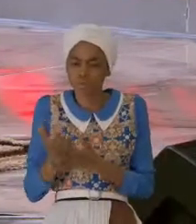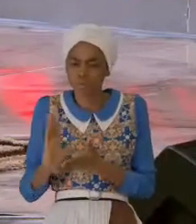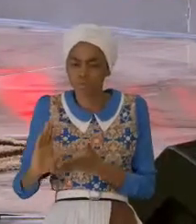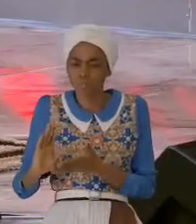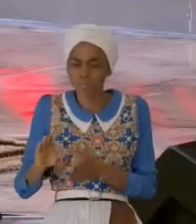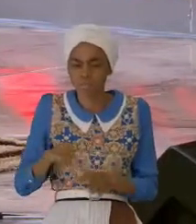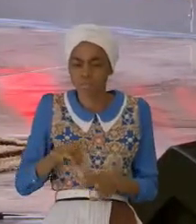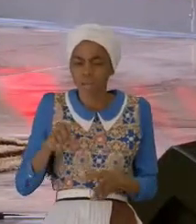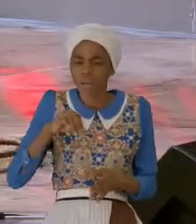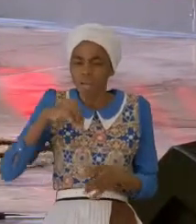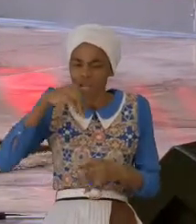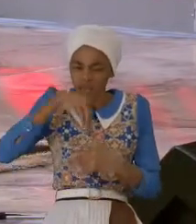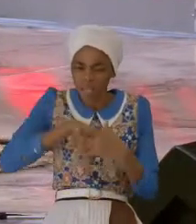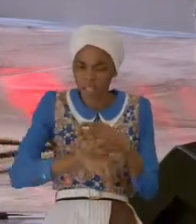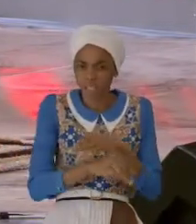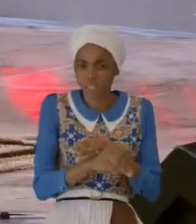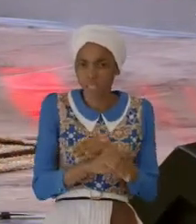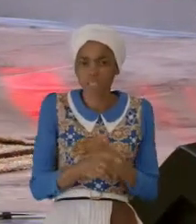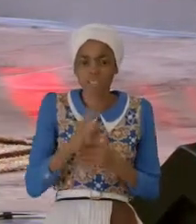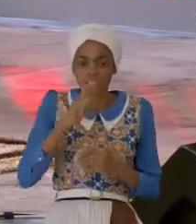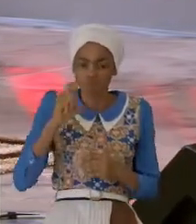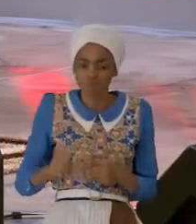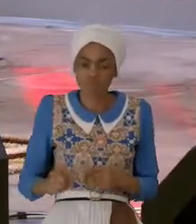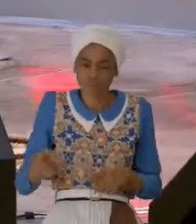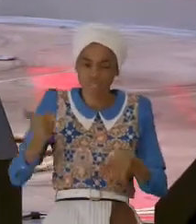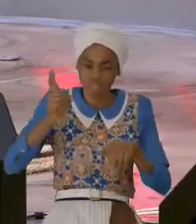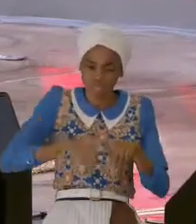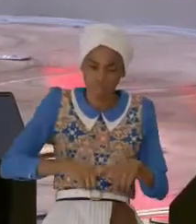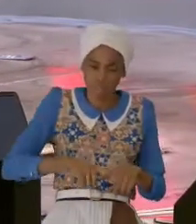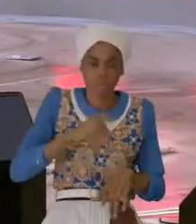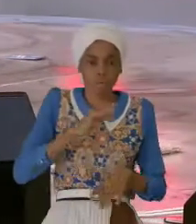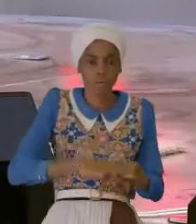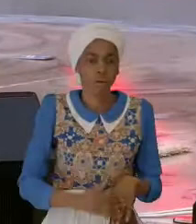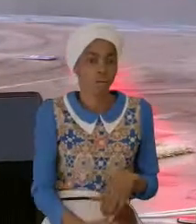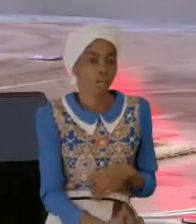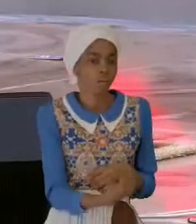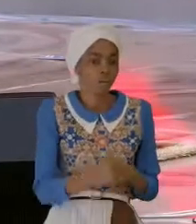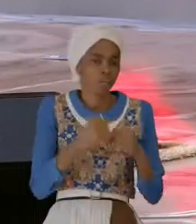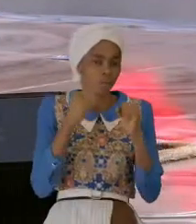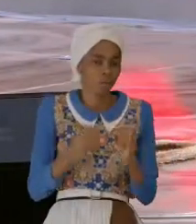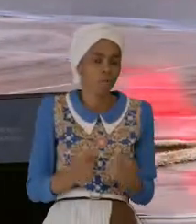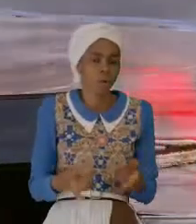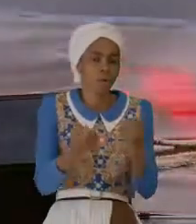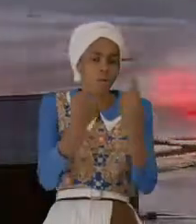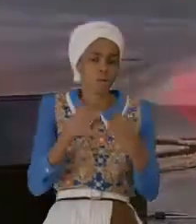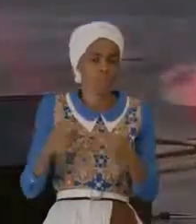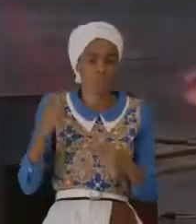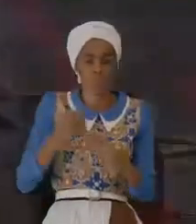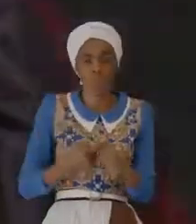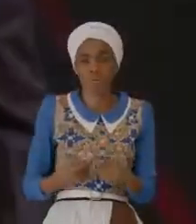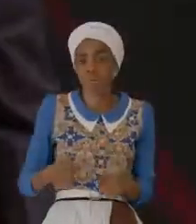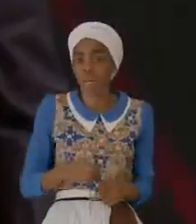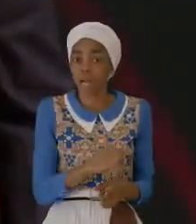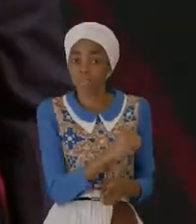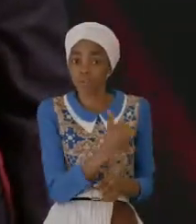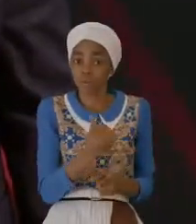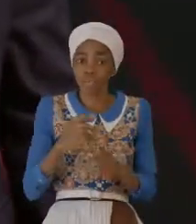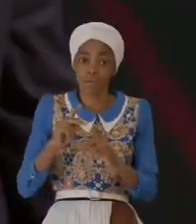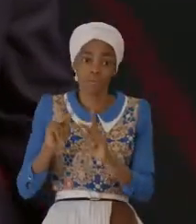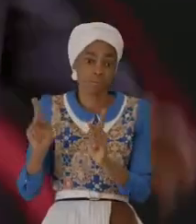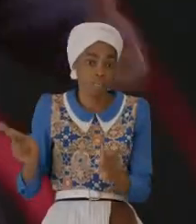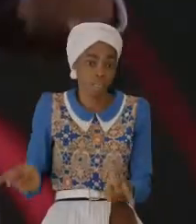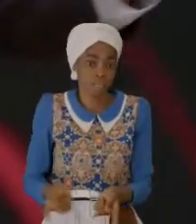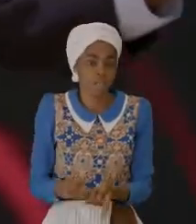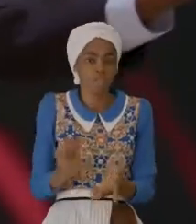they must depend on another power coming from somewhere so that the work they say